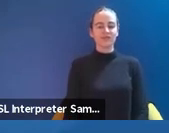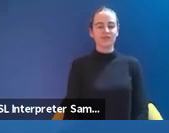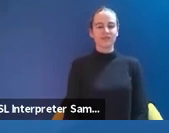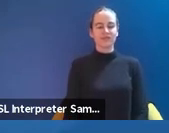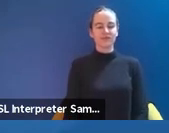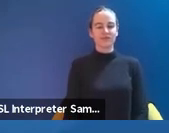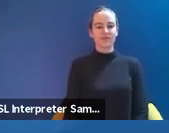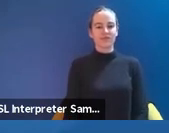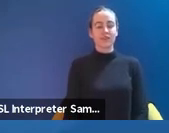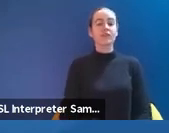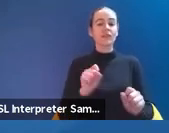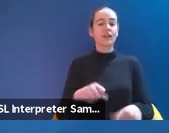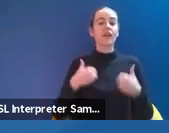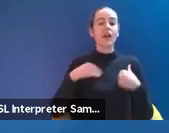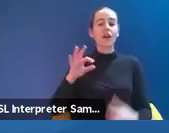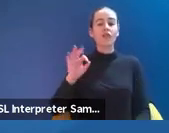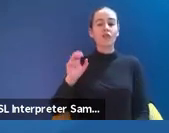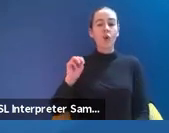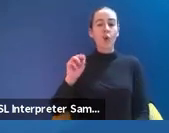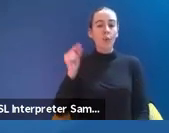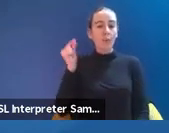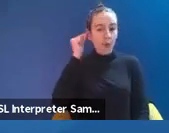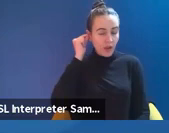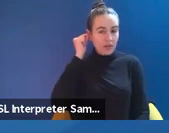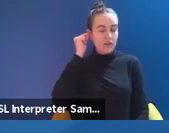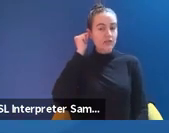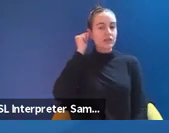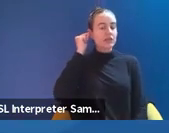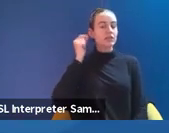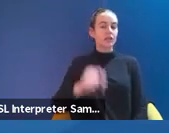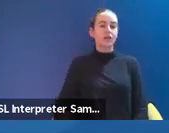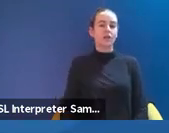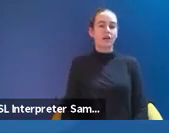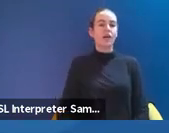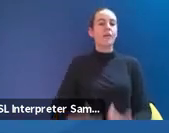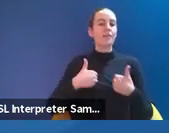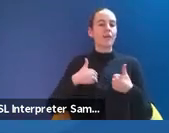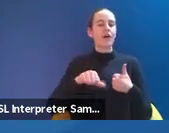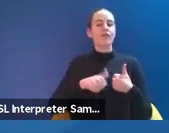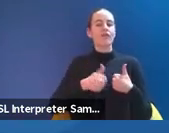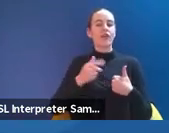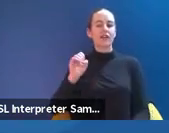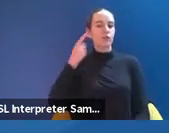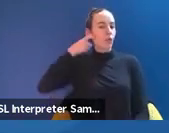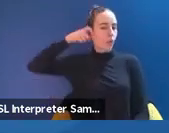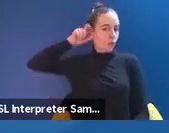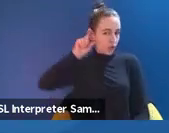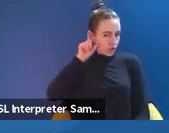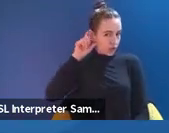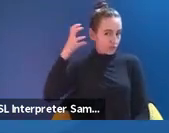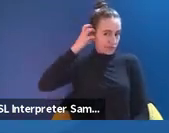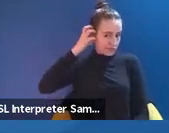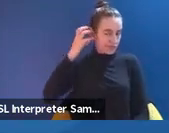You can utilize foam earplugs. You can utilize supraoral devices that go over the ears. One thing to look at is the